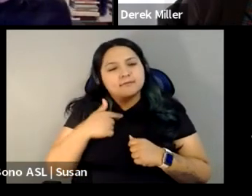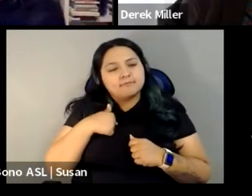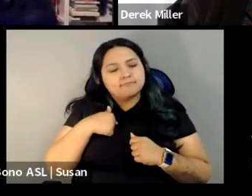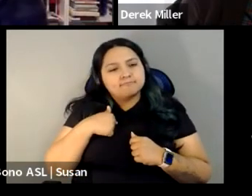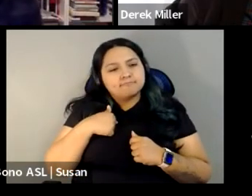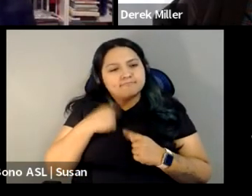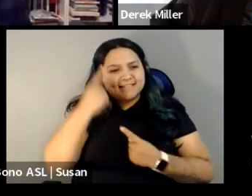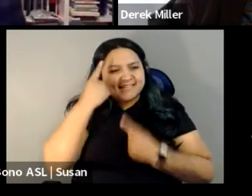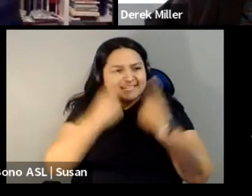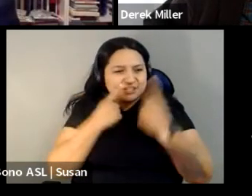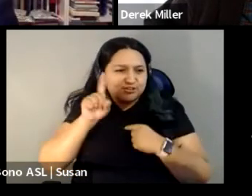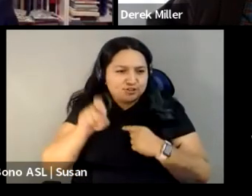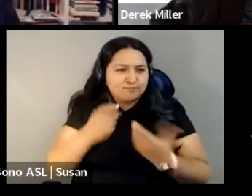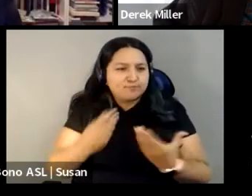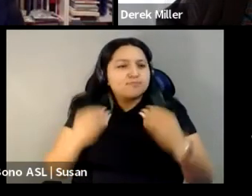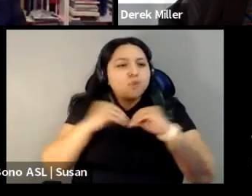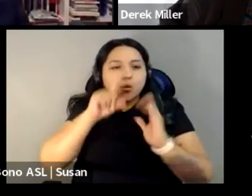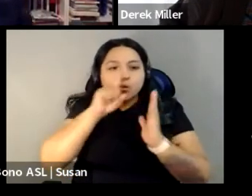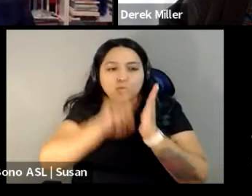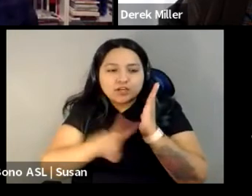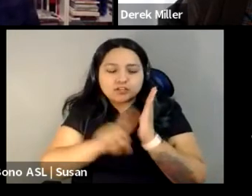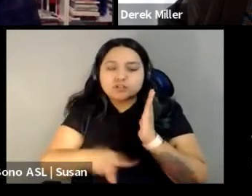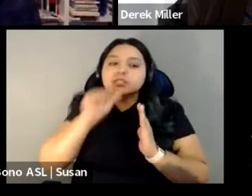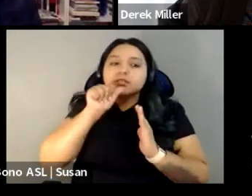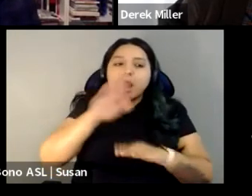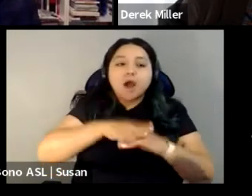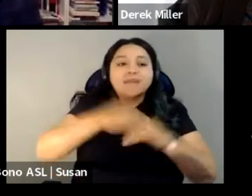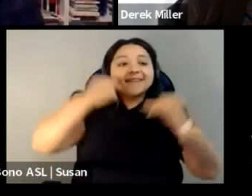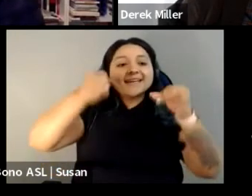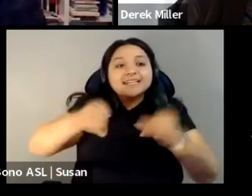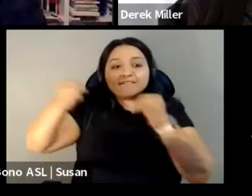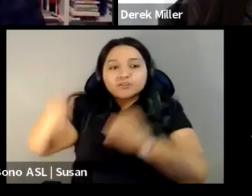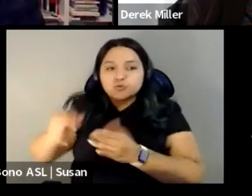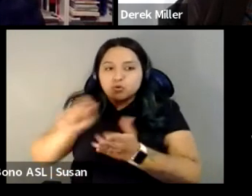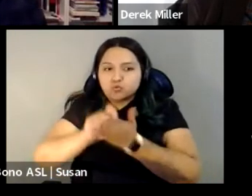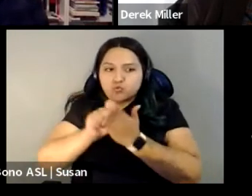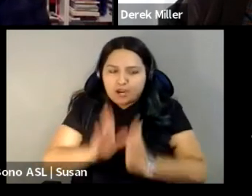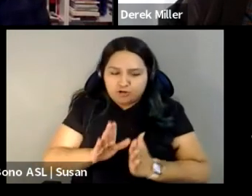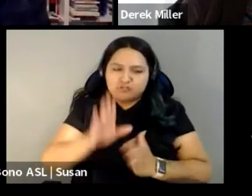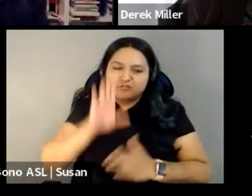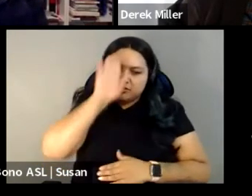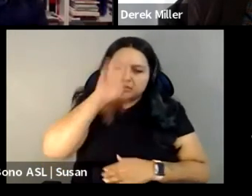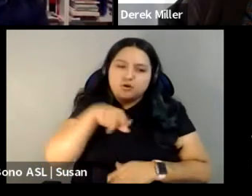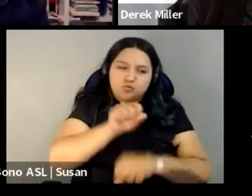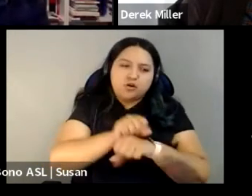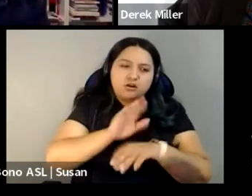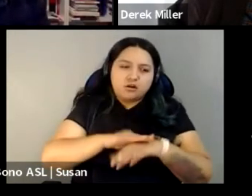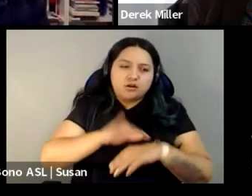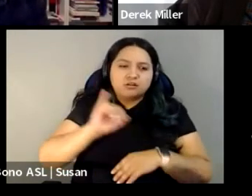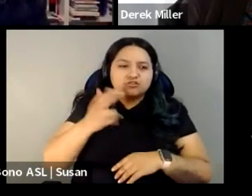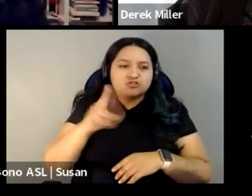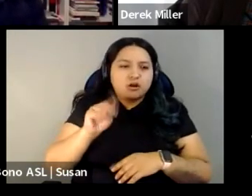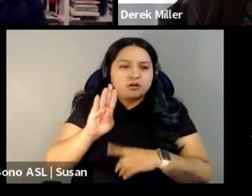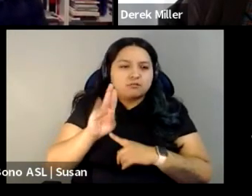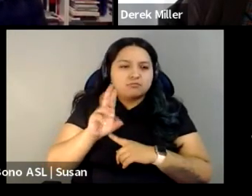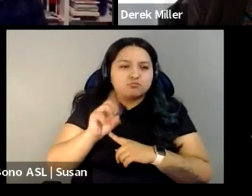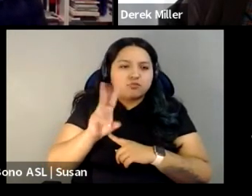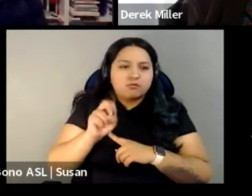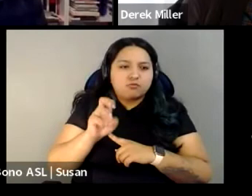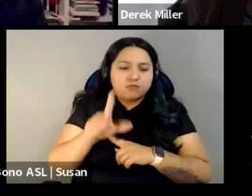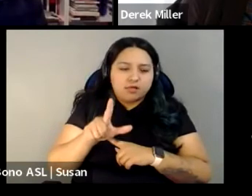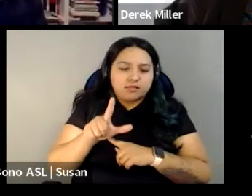those individual playwrights. I know you're working on John Brownwell, and I'm excited to see that work come out.